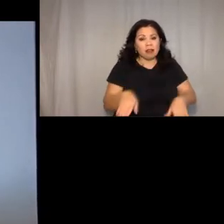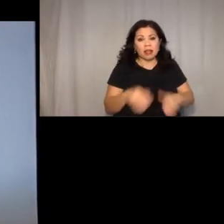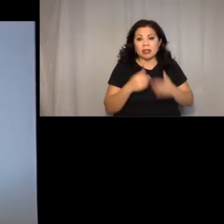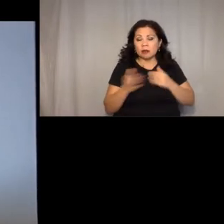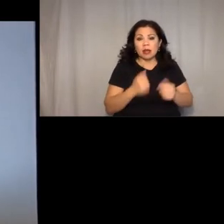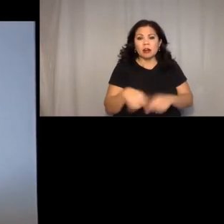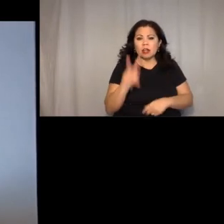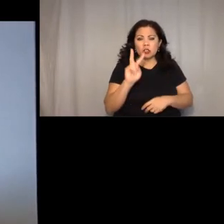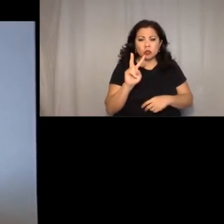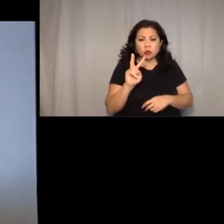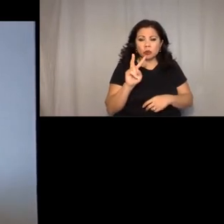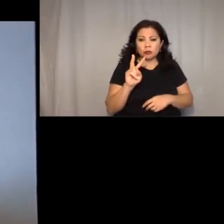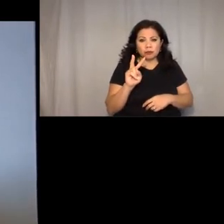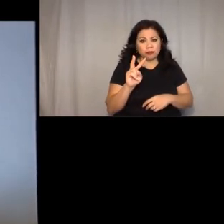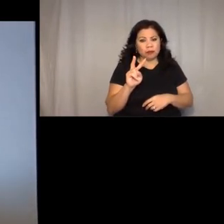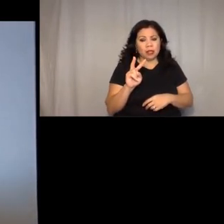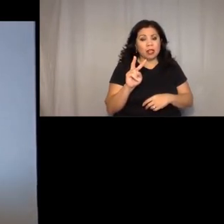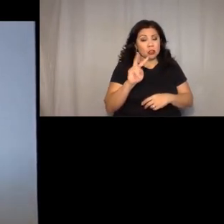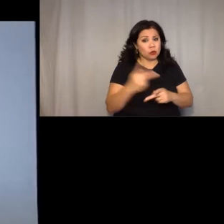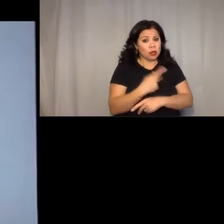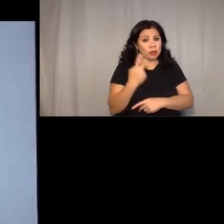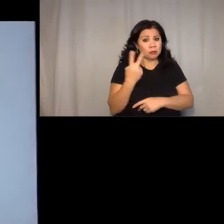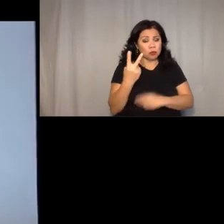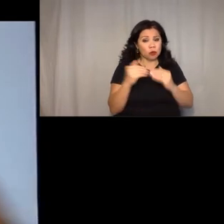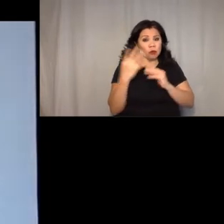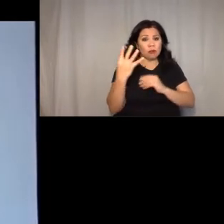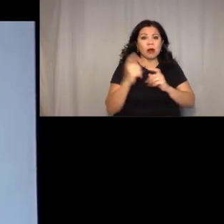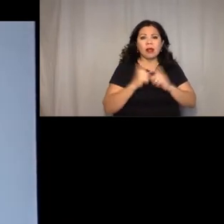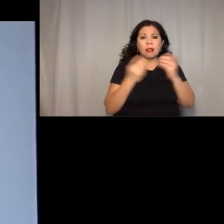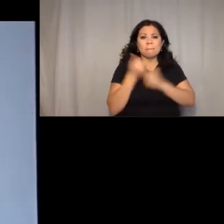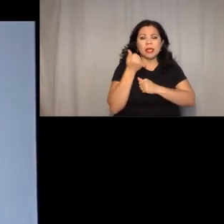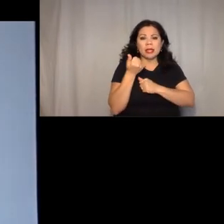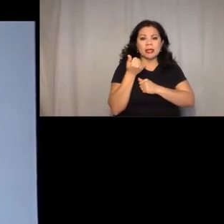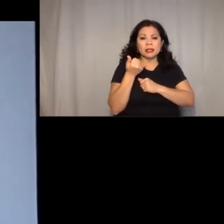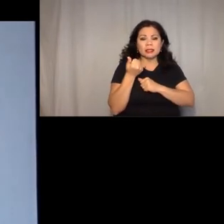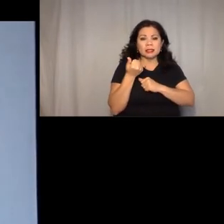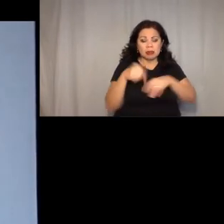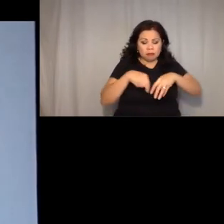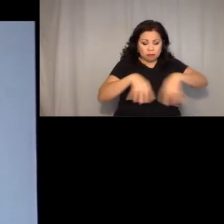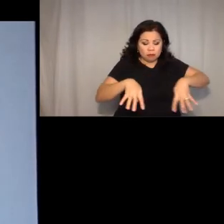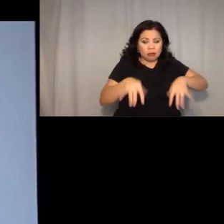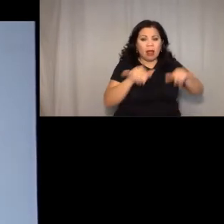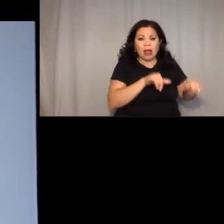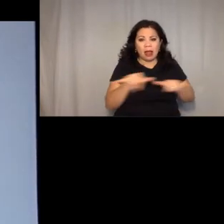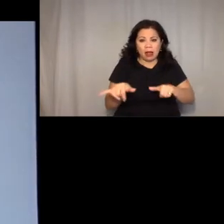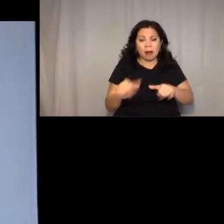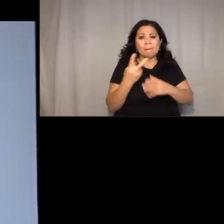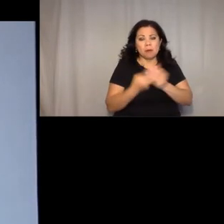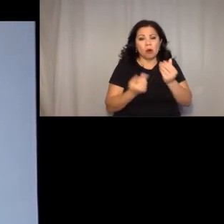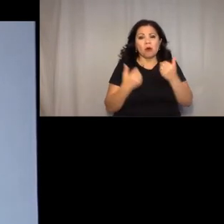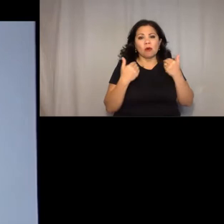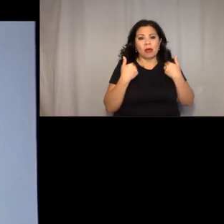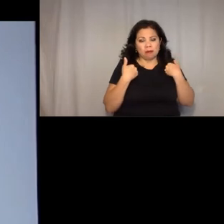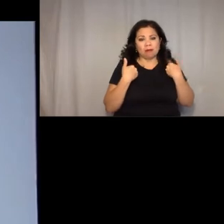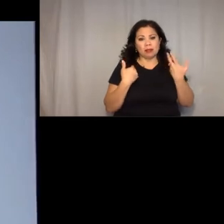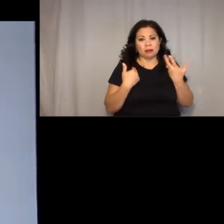2. What is 2 times 2? 4. It's the biggest one they have in common. So you will find that if you divide by 6